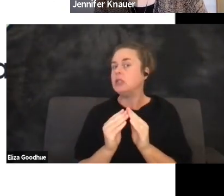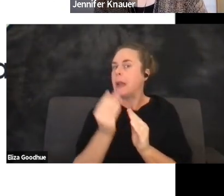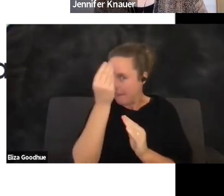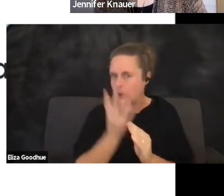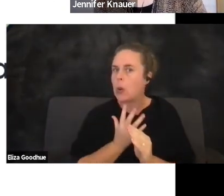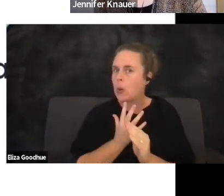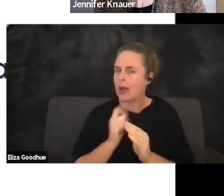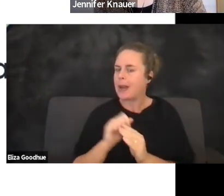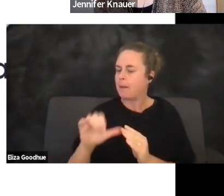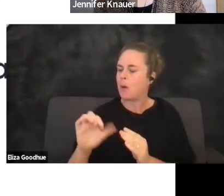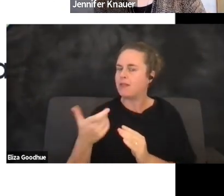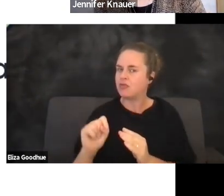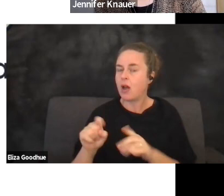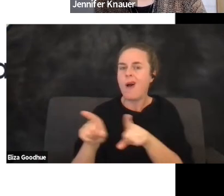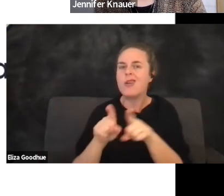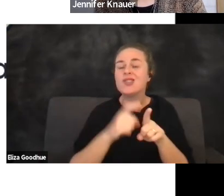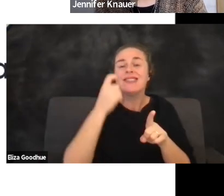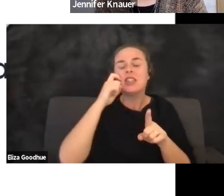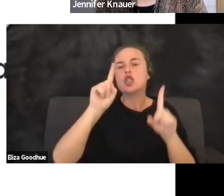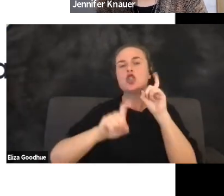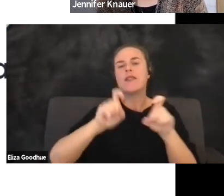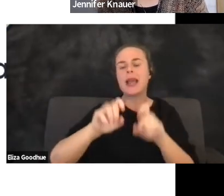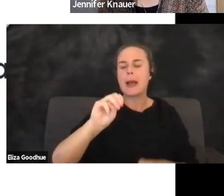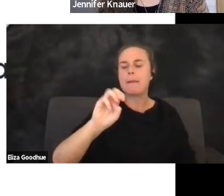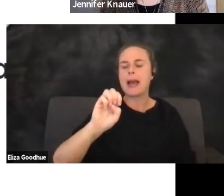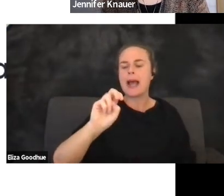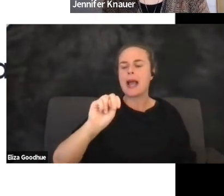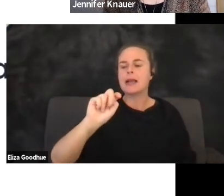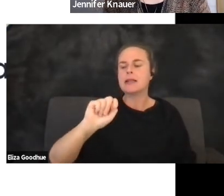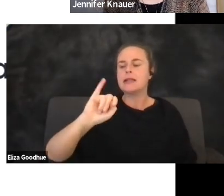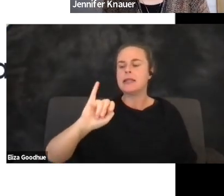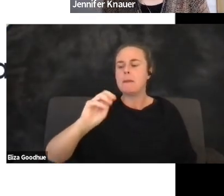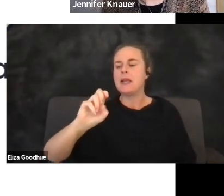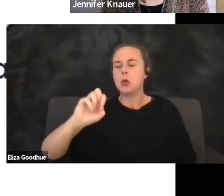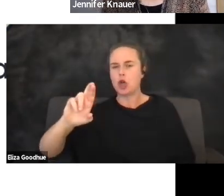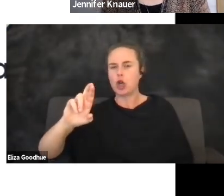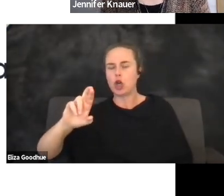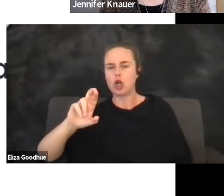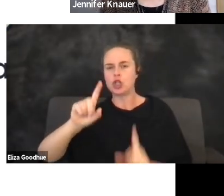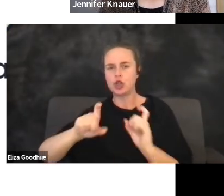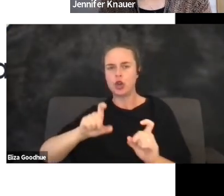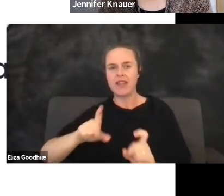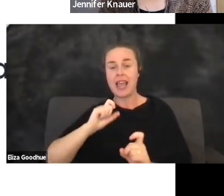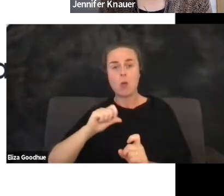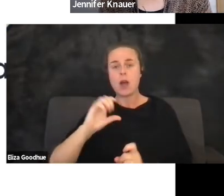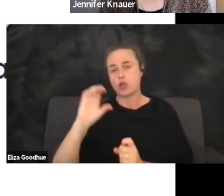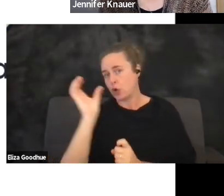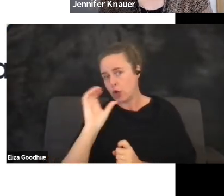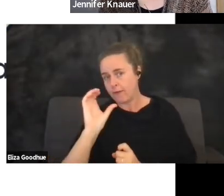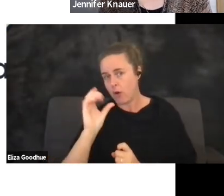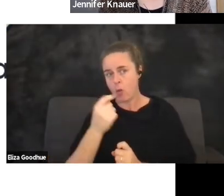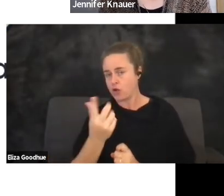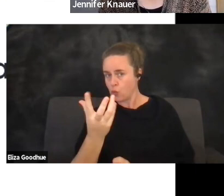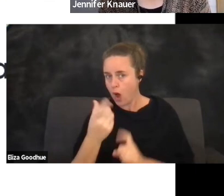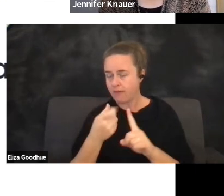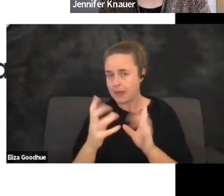And the Mentimeter survey, any information that you give us there about what worked for you with this meeting, what you're looking for different, that's really helpful to know. We are still